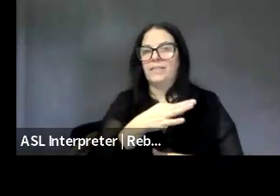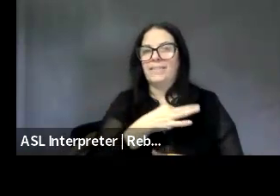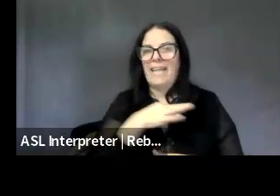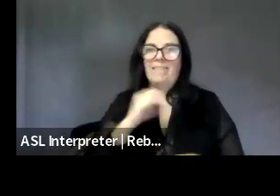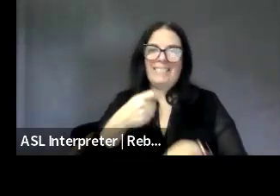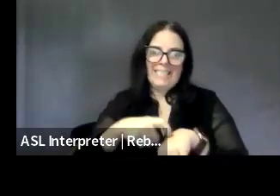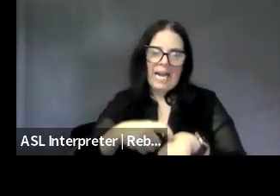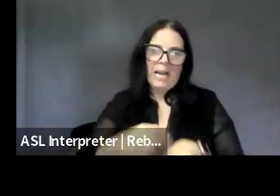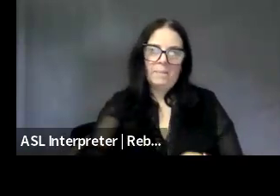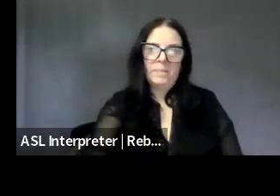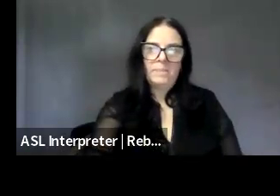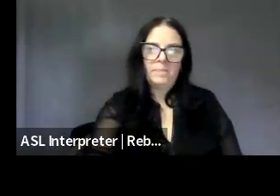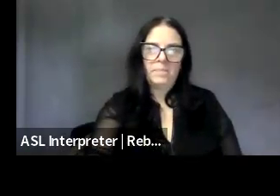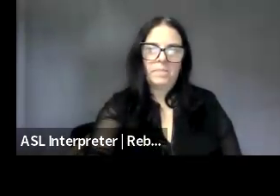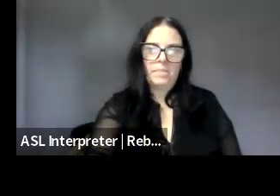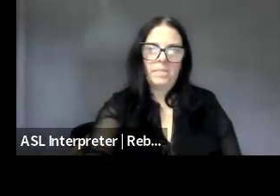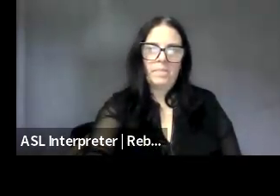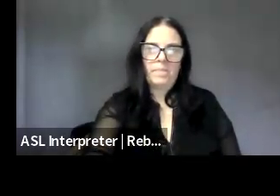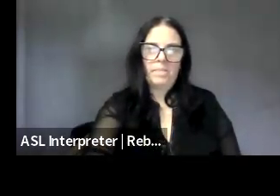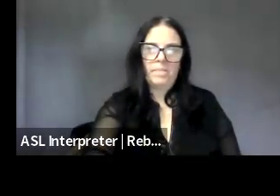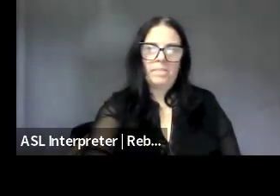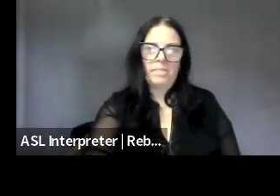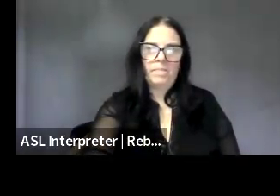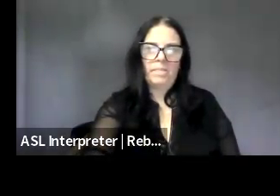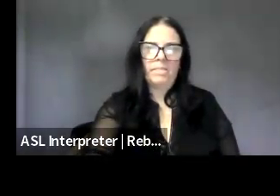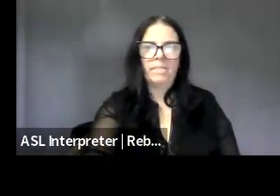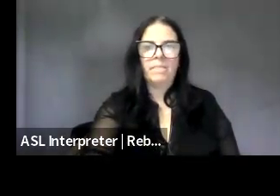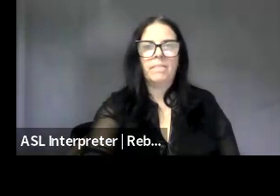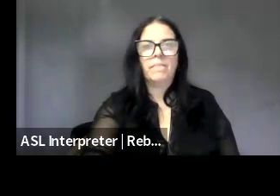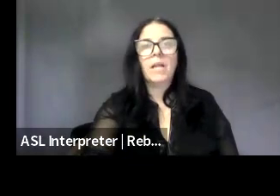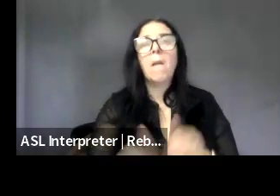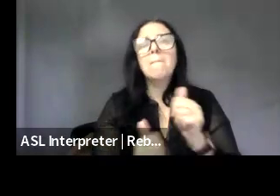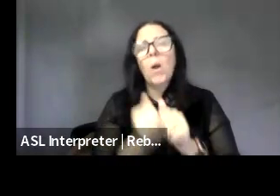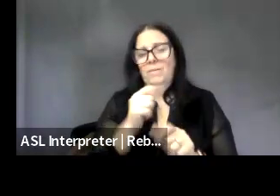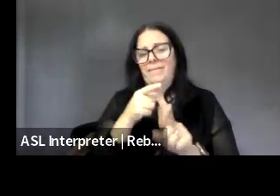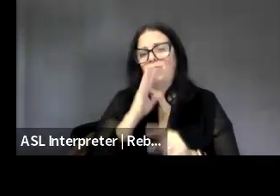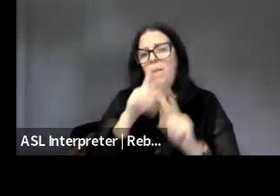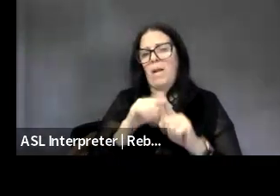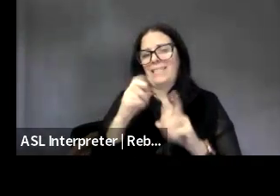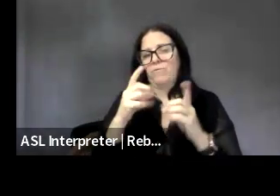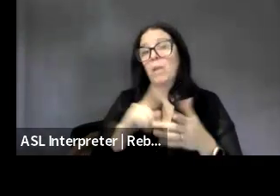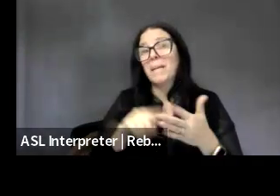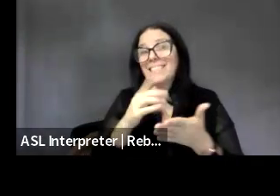most specifically the executive director, but sometimes some of your other administrative staff as well.